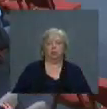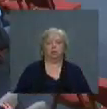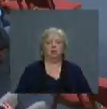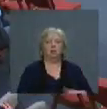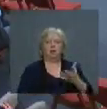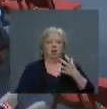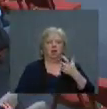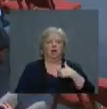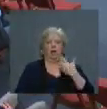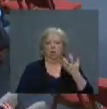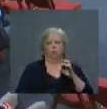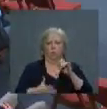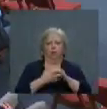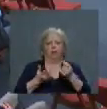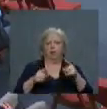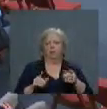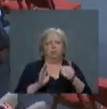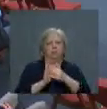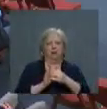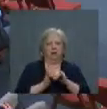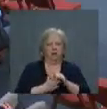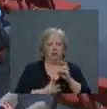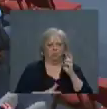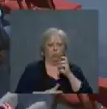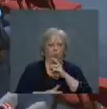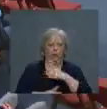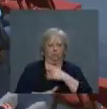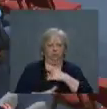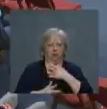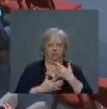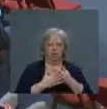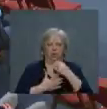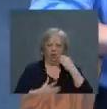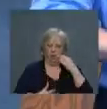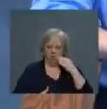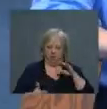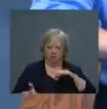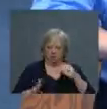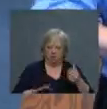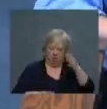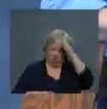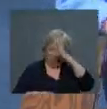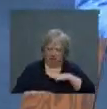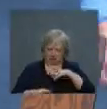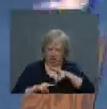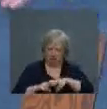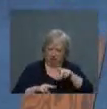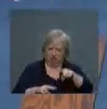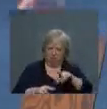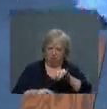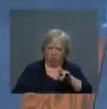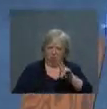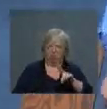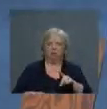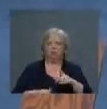And I don't want that to happen again. That's kind of a weird feeling when you come home from work and there's a dead man sitting in your yard. I mean, what would